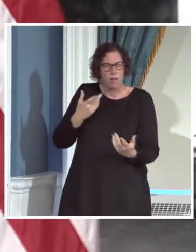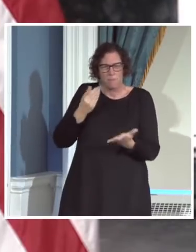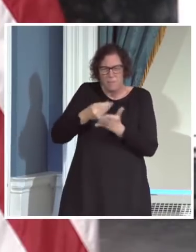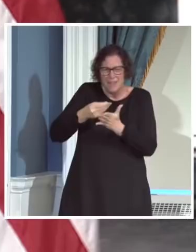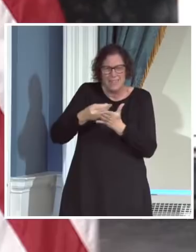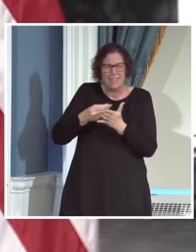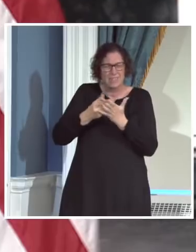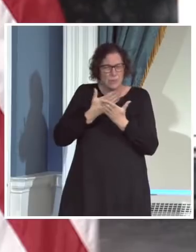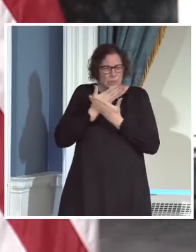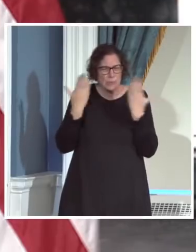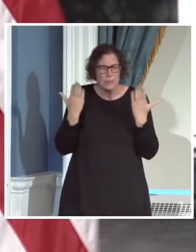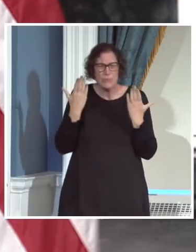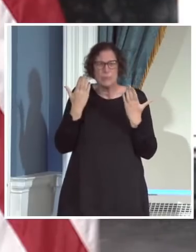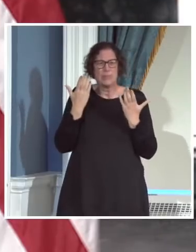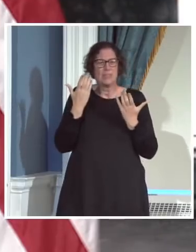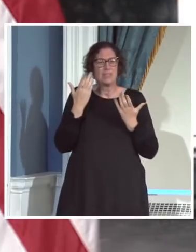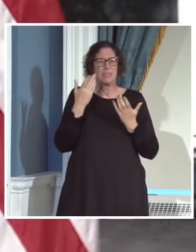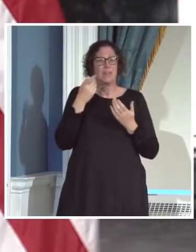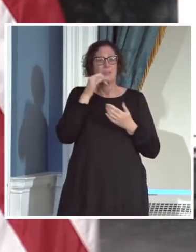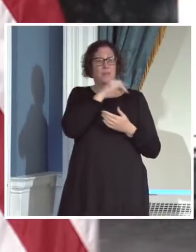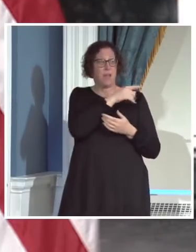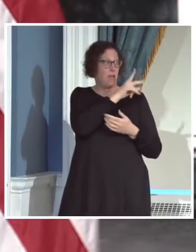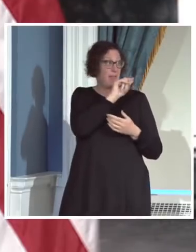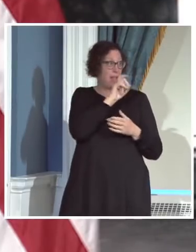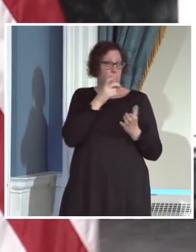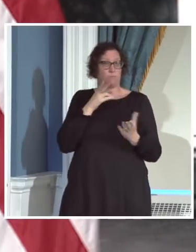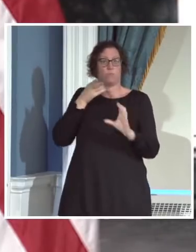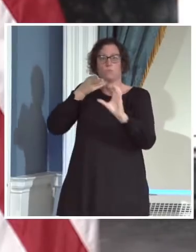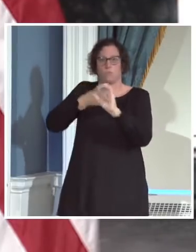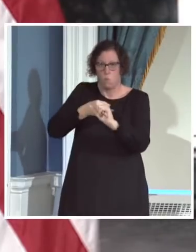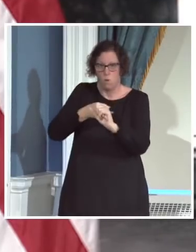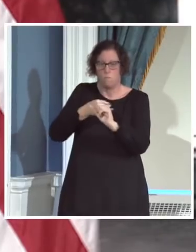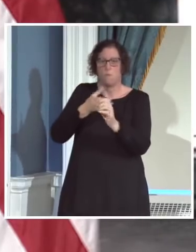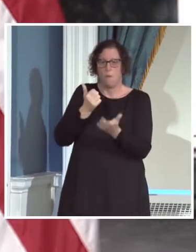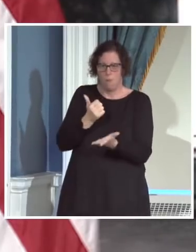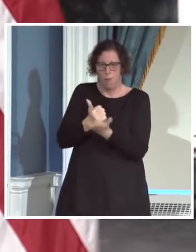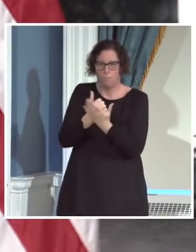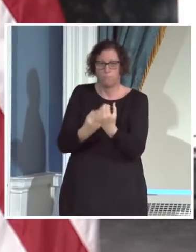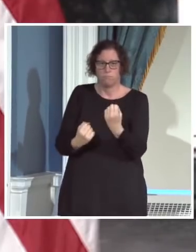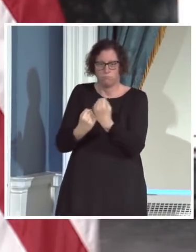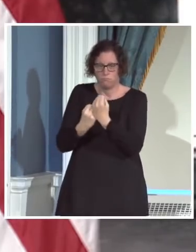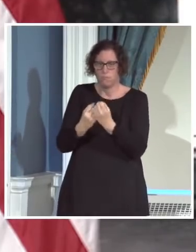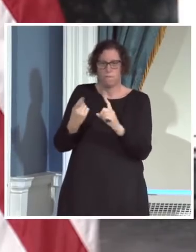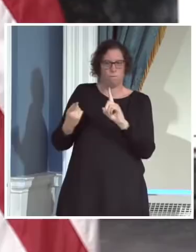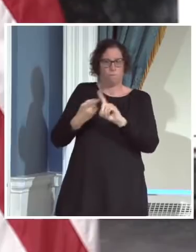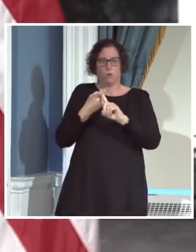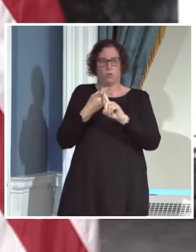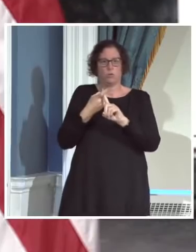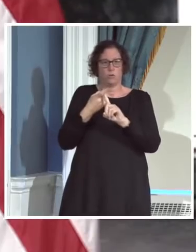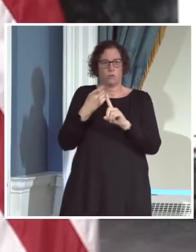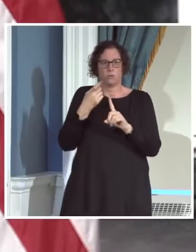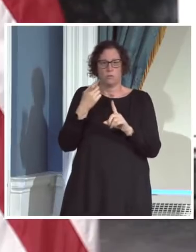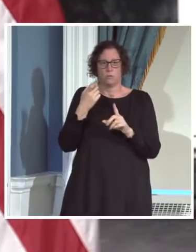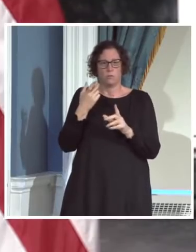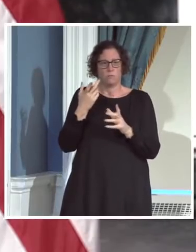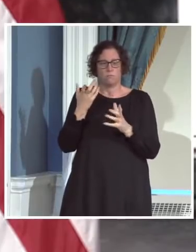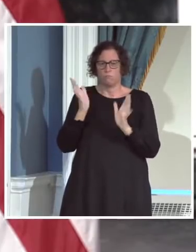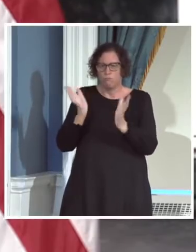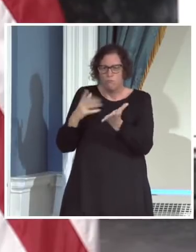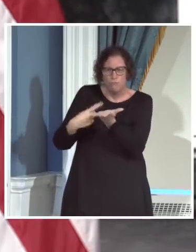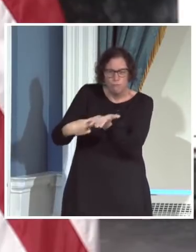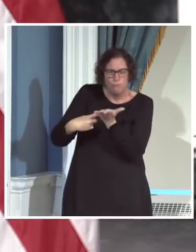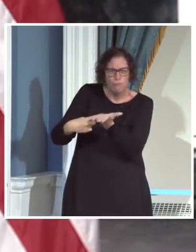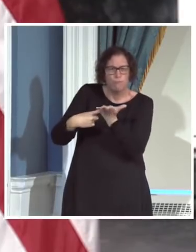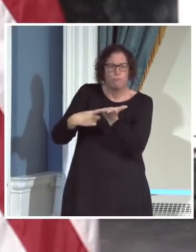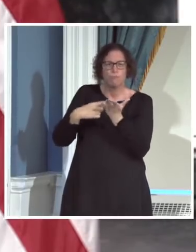conversation about the need to potentially close hospitals was very, very active. And I remember in budget meetings, people would say, we have to think about that possibility